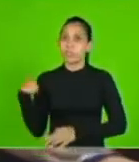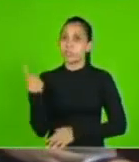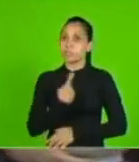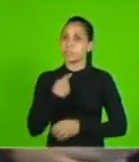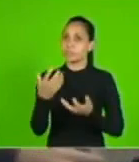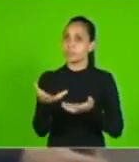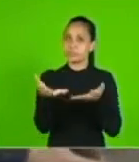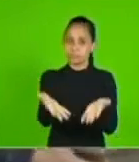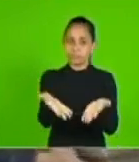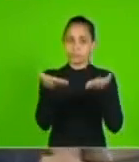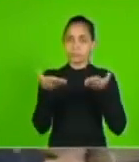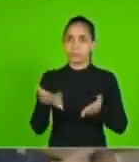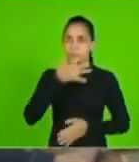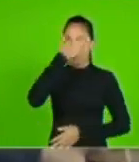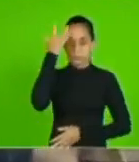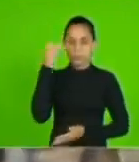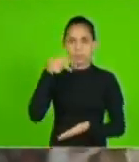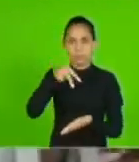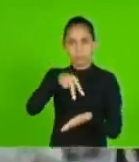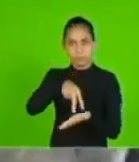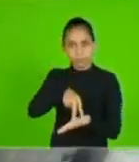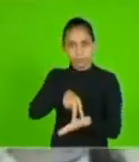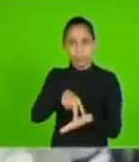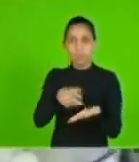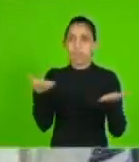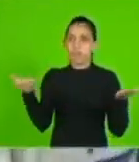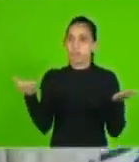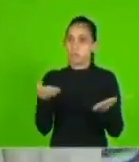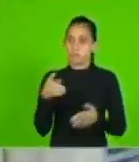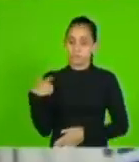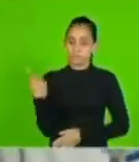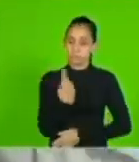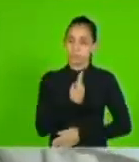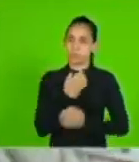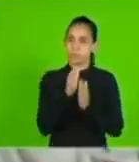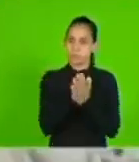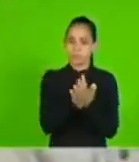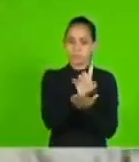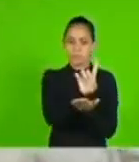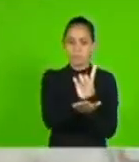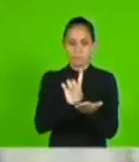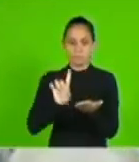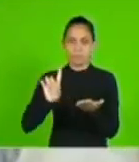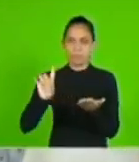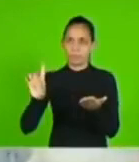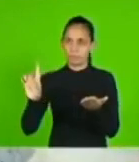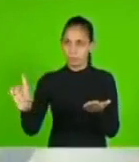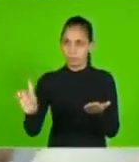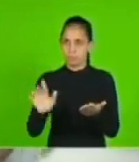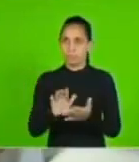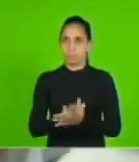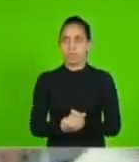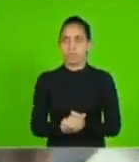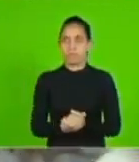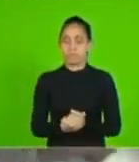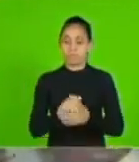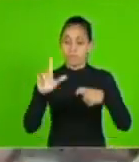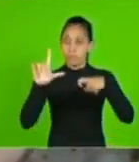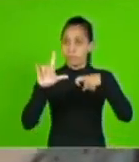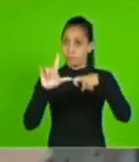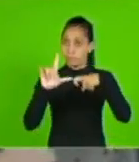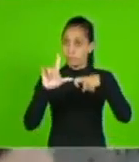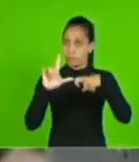We're going to invite everyone to stand up. We're going to read our Bibles, the book of Luke.